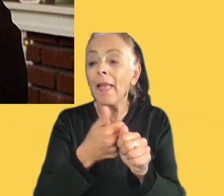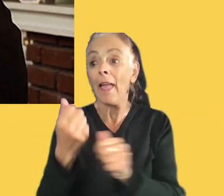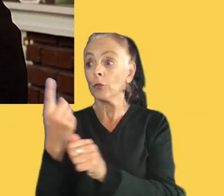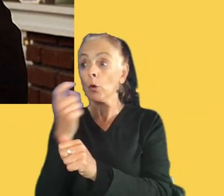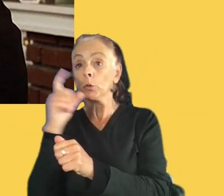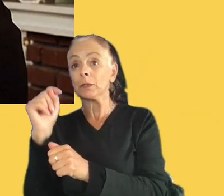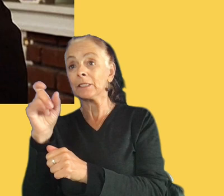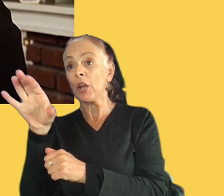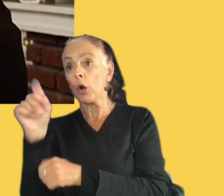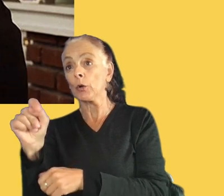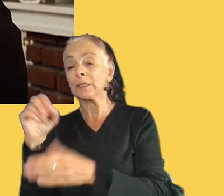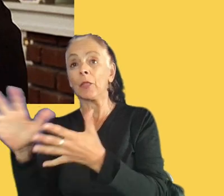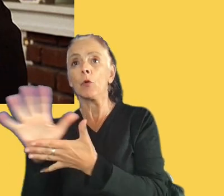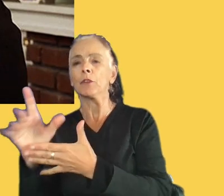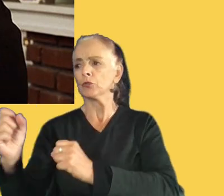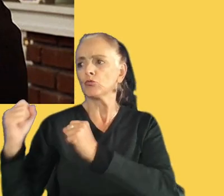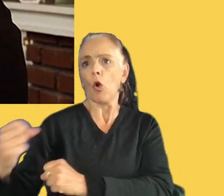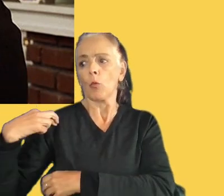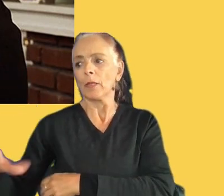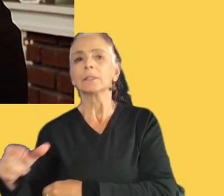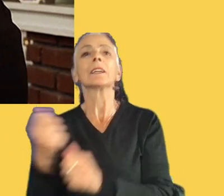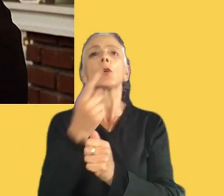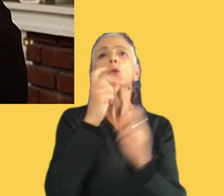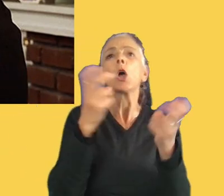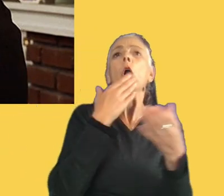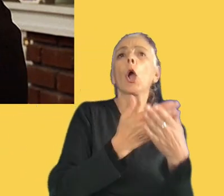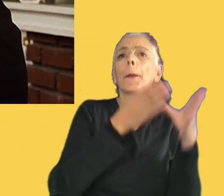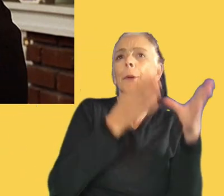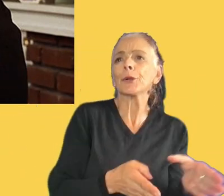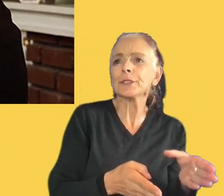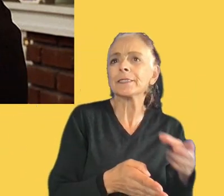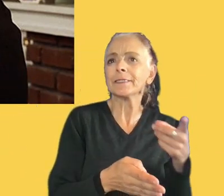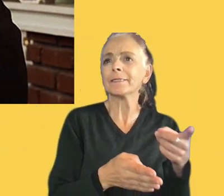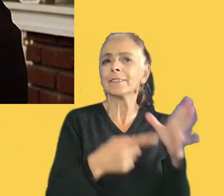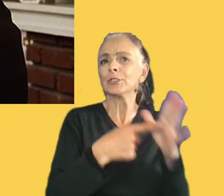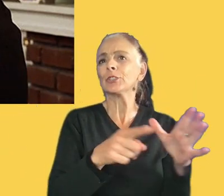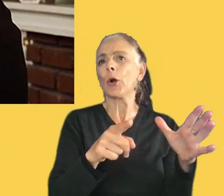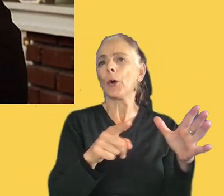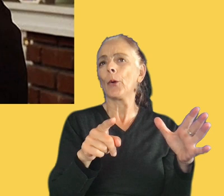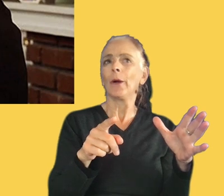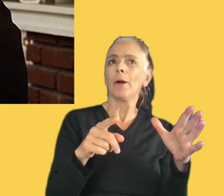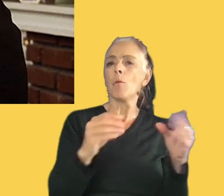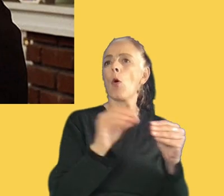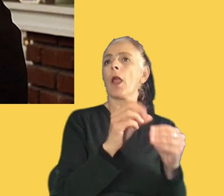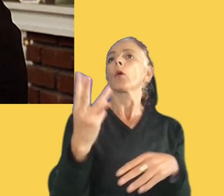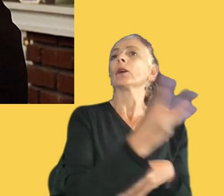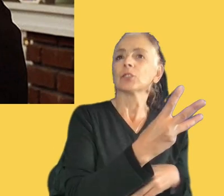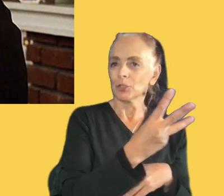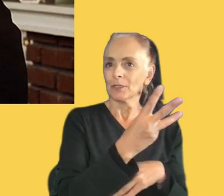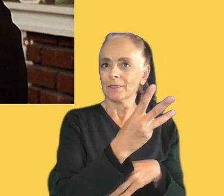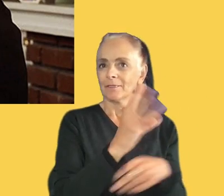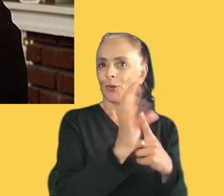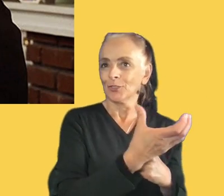terrorist in the movie was ultra-religious, and everyone who's a good person was as Western as possible. The